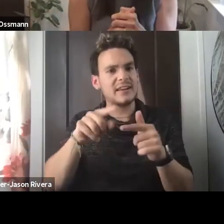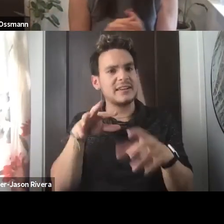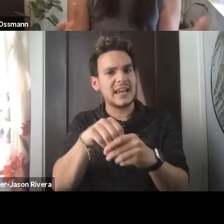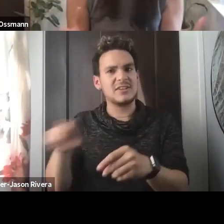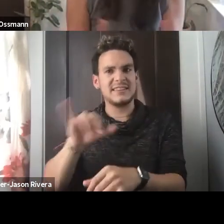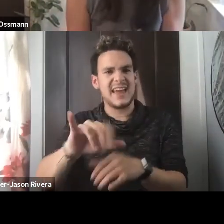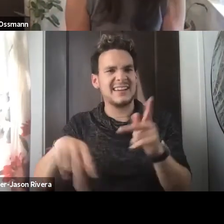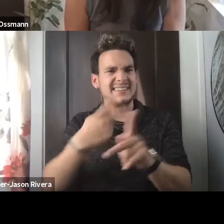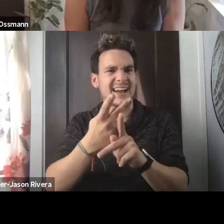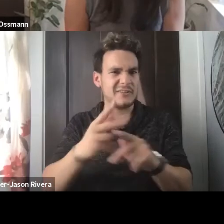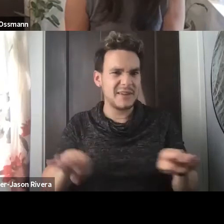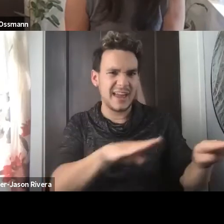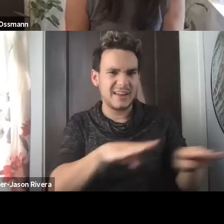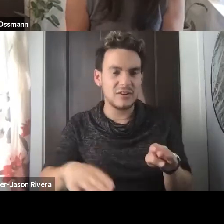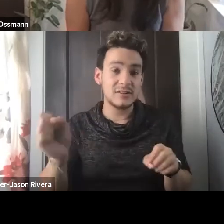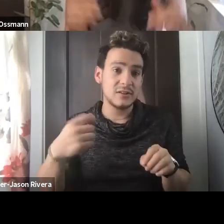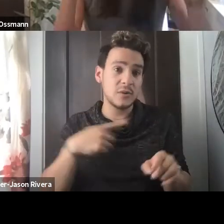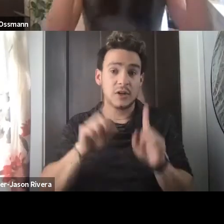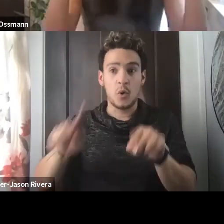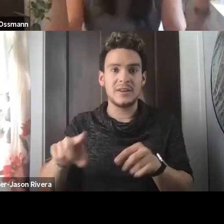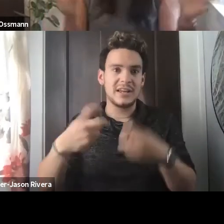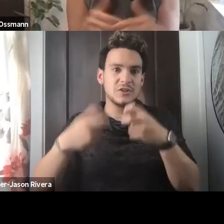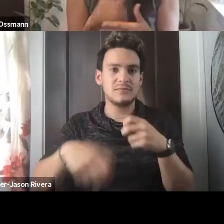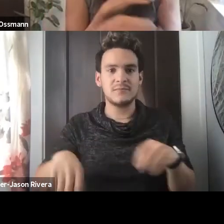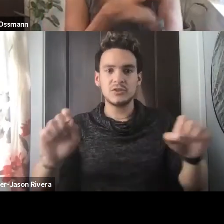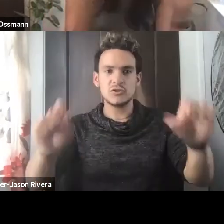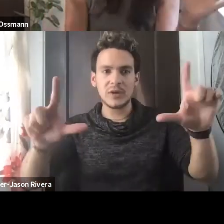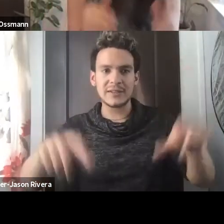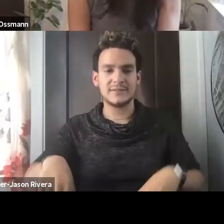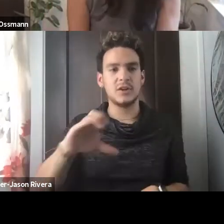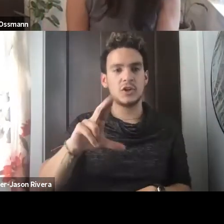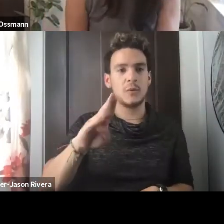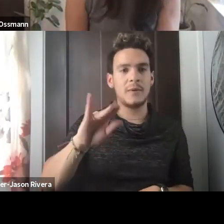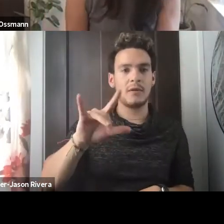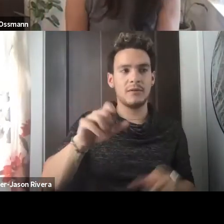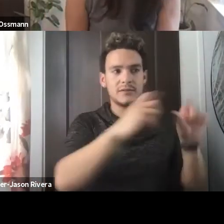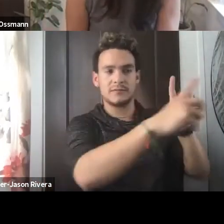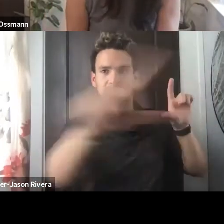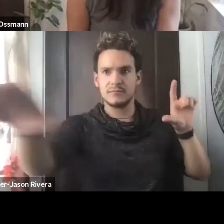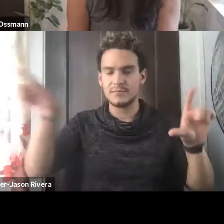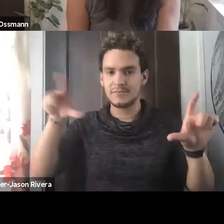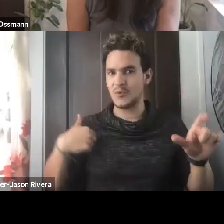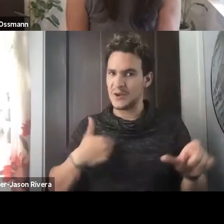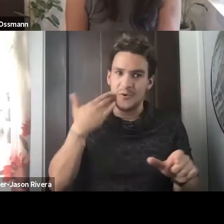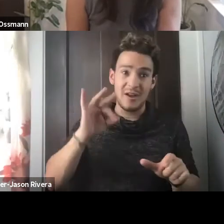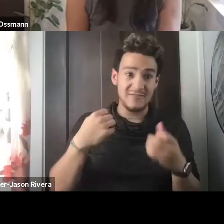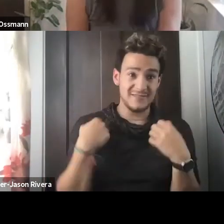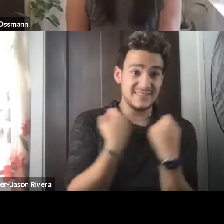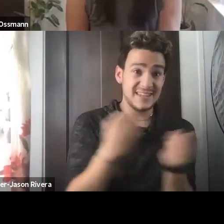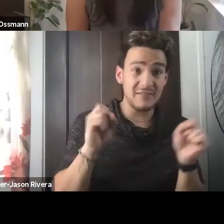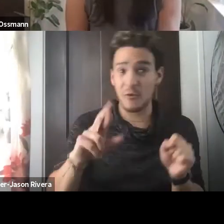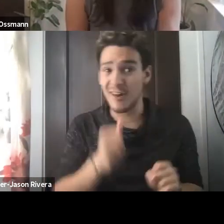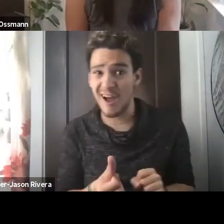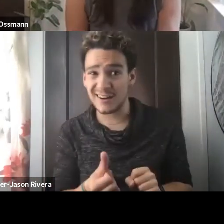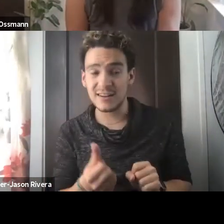behaviors. Even if we go down to the issue of screens or cubicles, does that make us safe? Which, I don't think any of us know the answer to that. At the